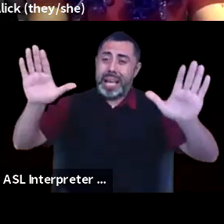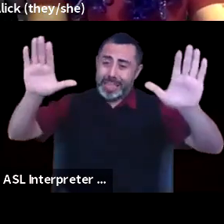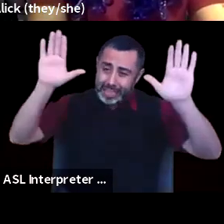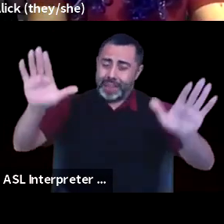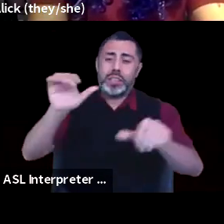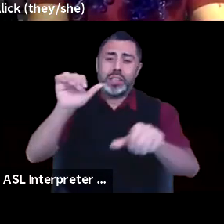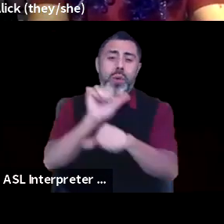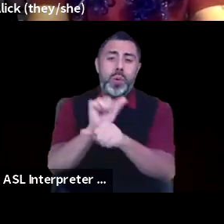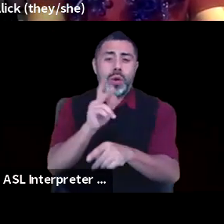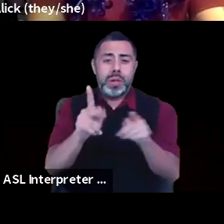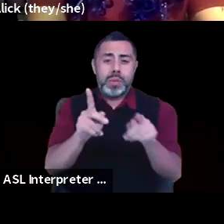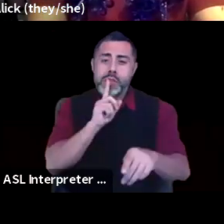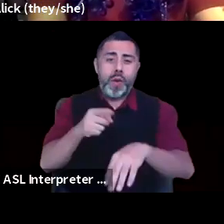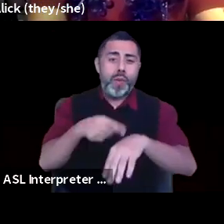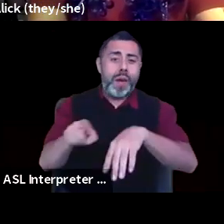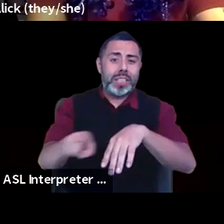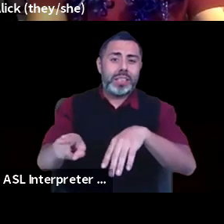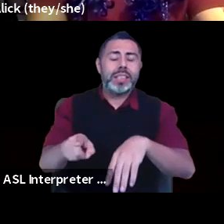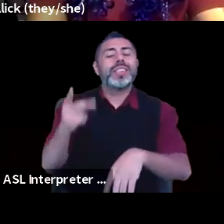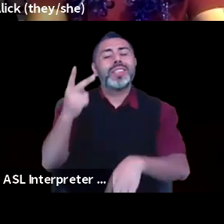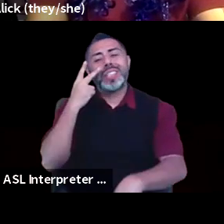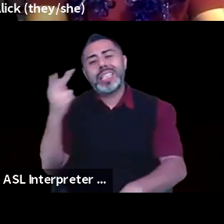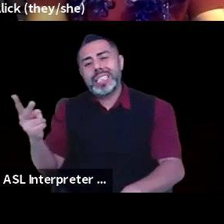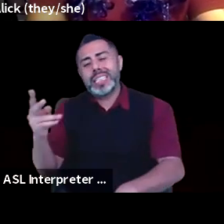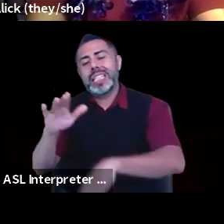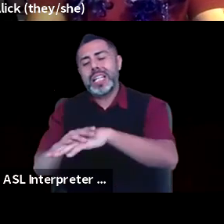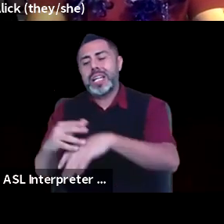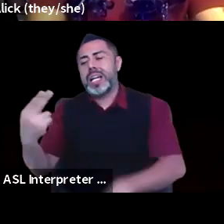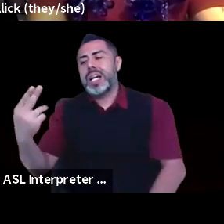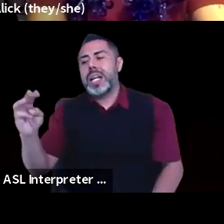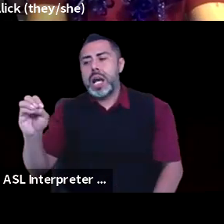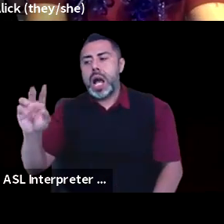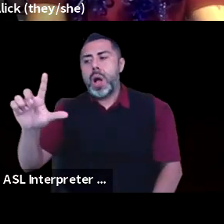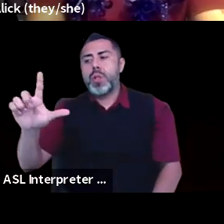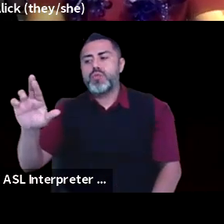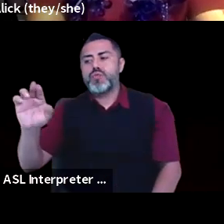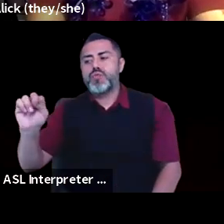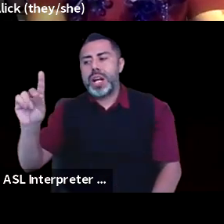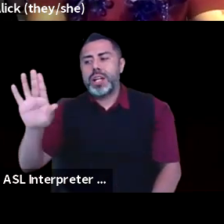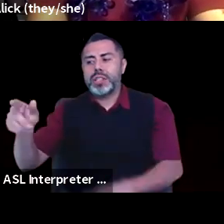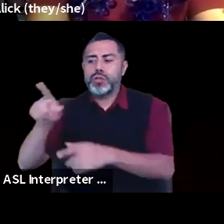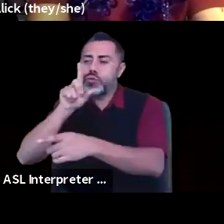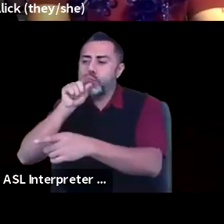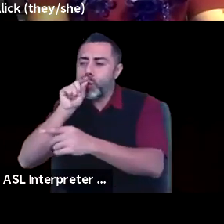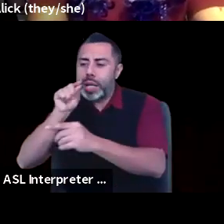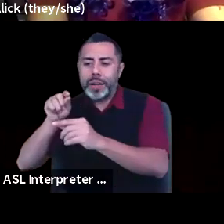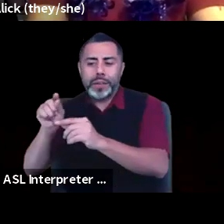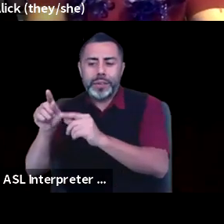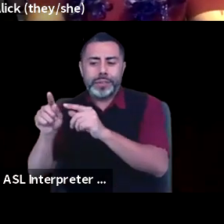you can find it on HowlRound's Twitter feed. So please do go there, and we'll keep doing that throughout the call.